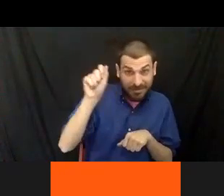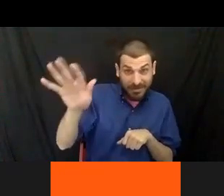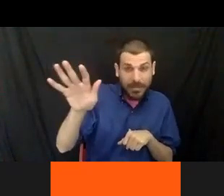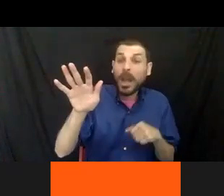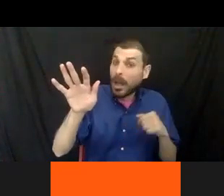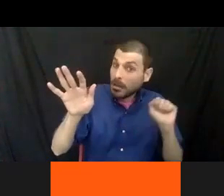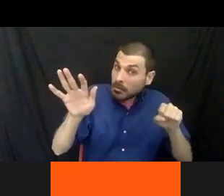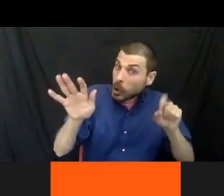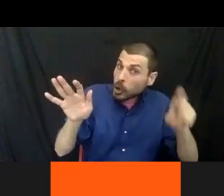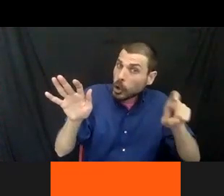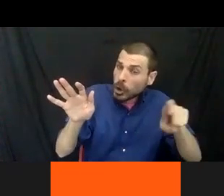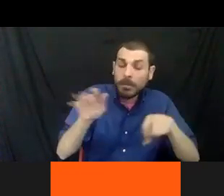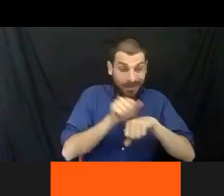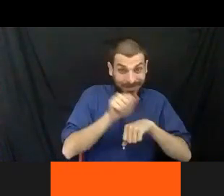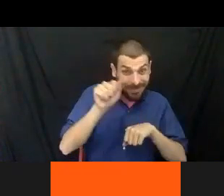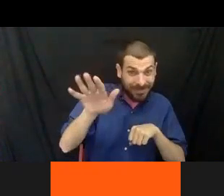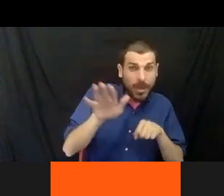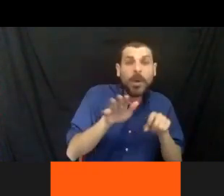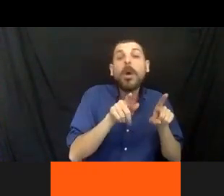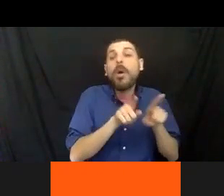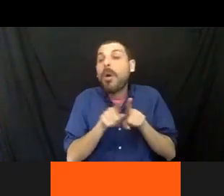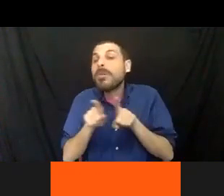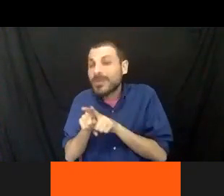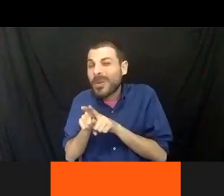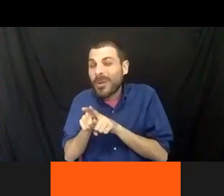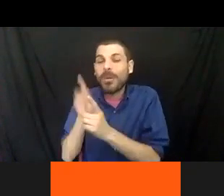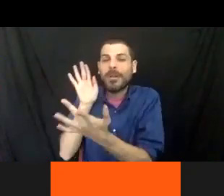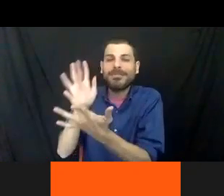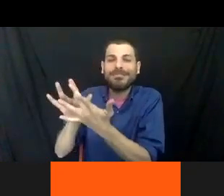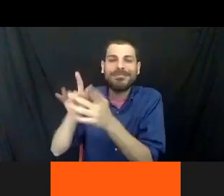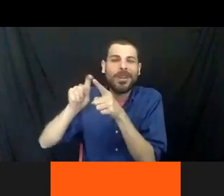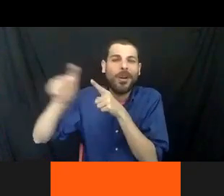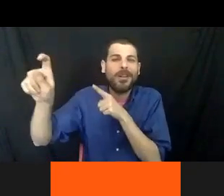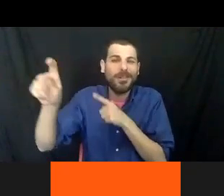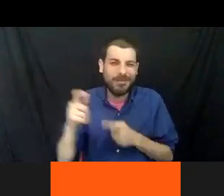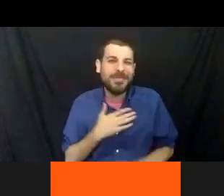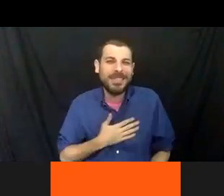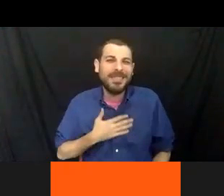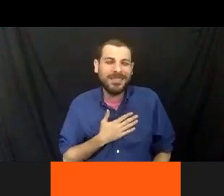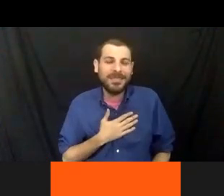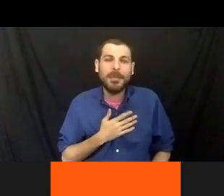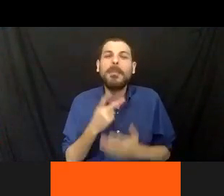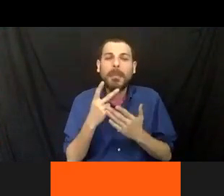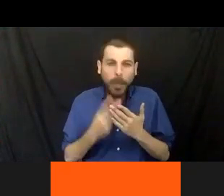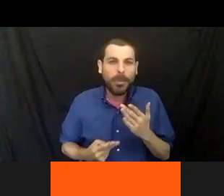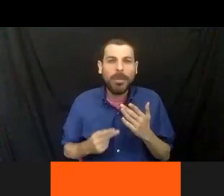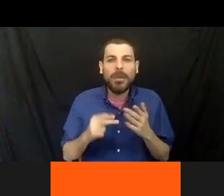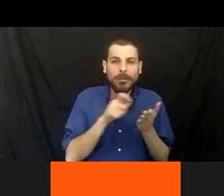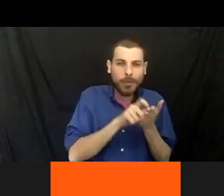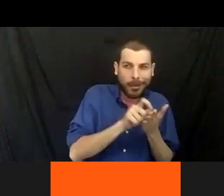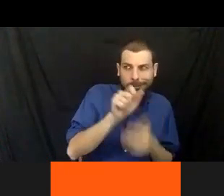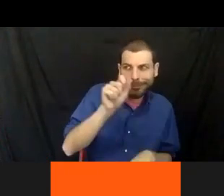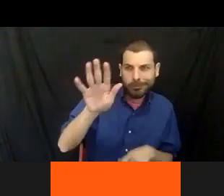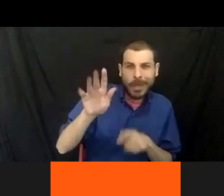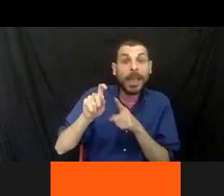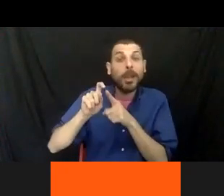so, I think it would also be a good idea to follow up with the servicer by phone and say, look,